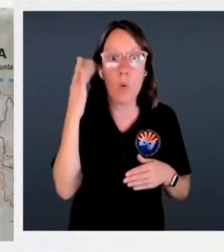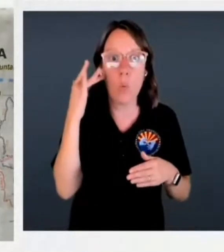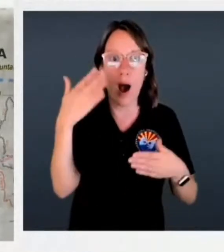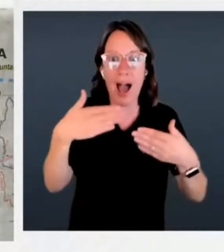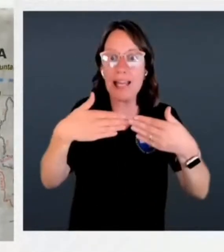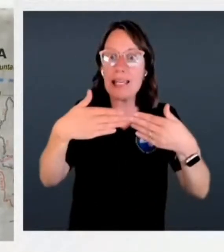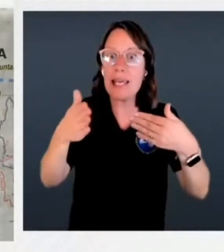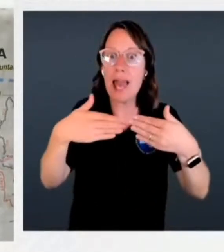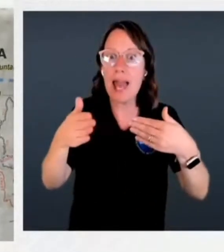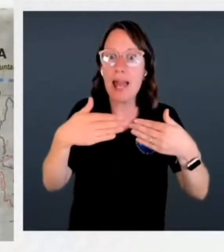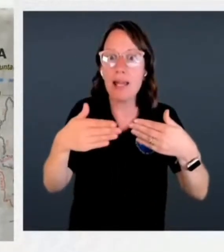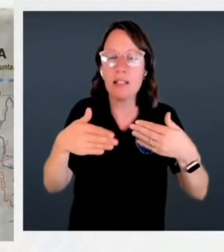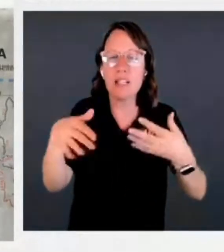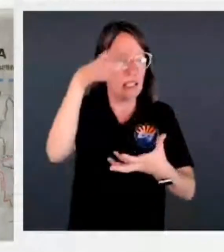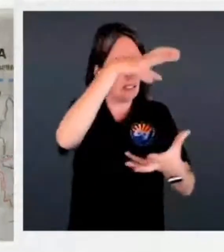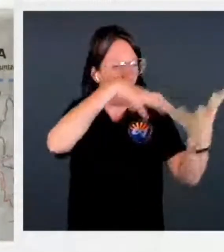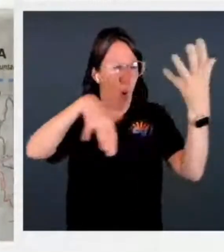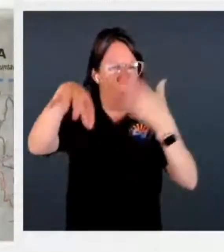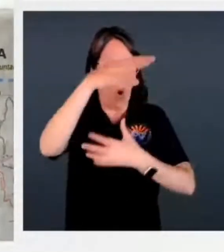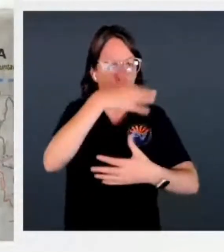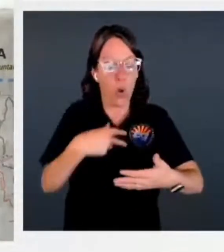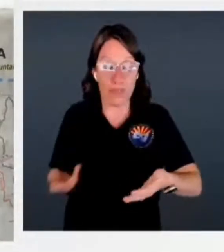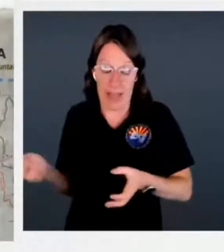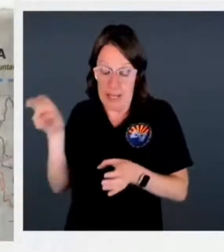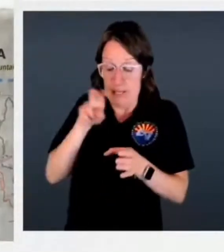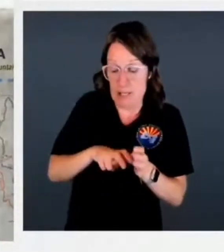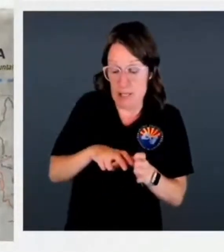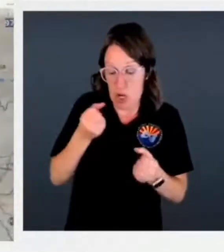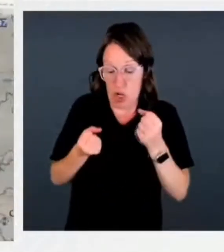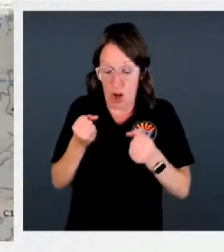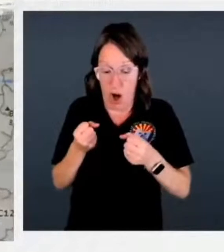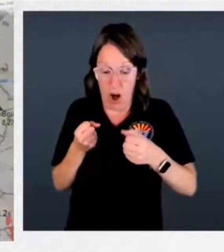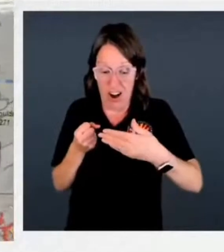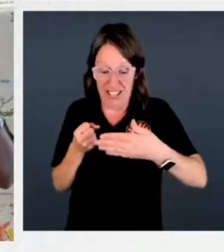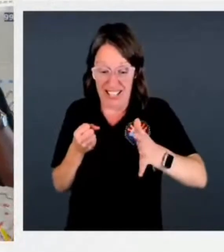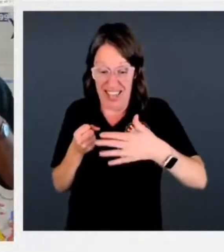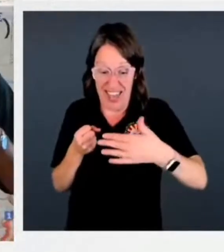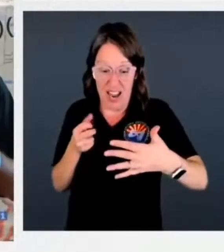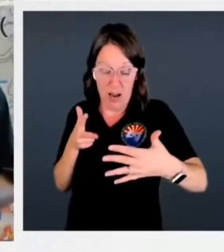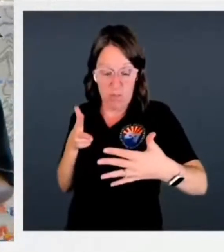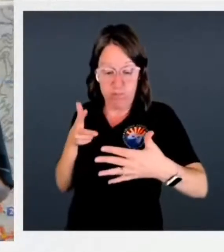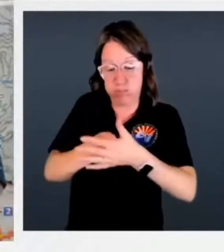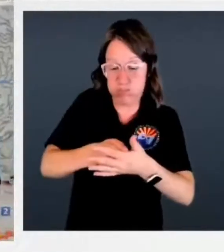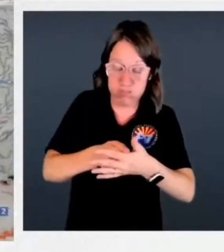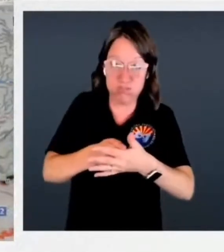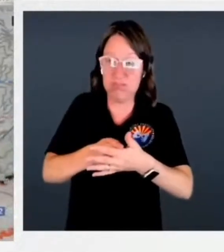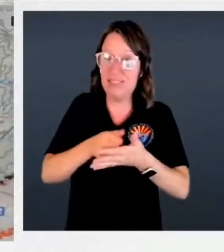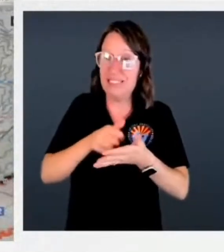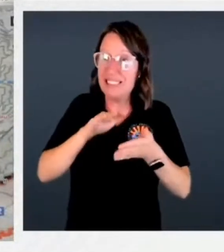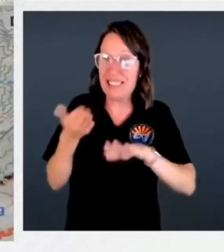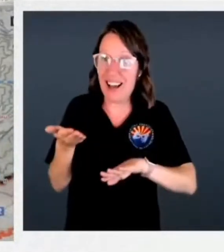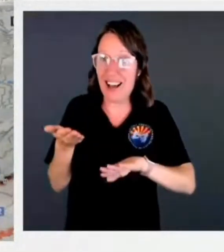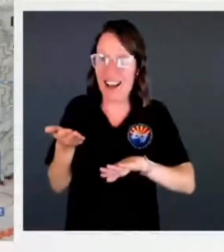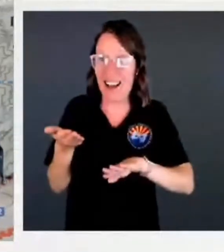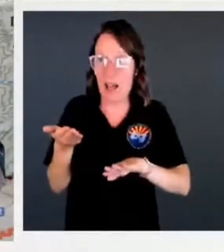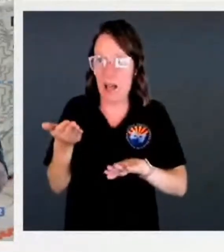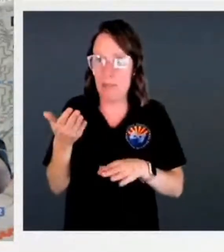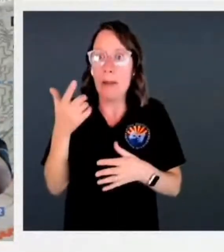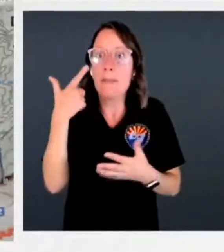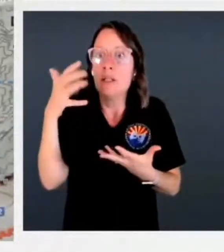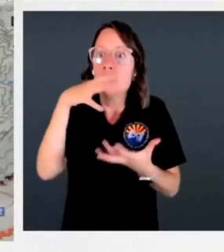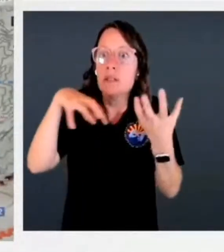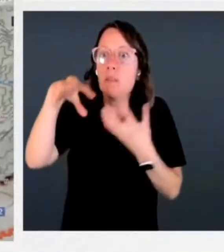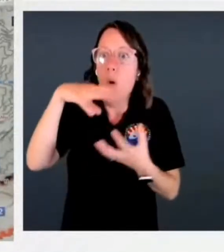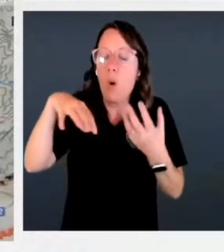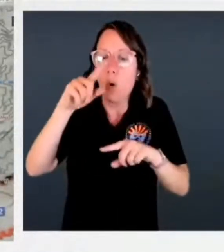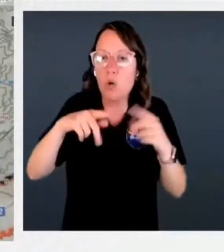driveway. So it's serious stuff. Please take it serious. I know it's frustrating. I too am